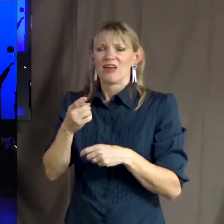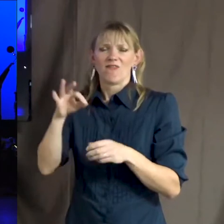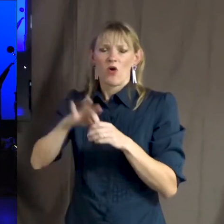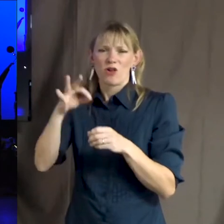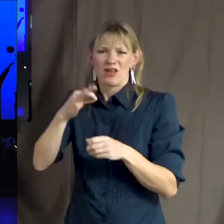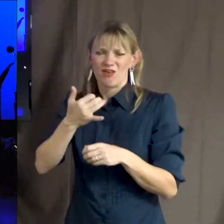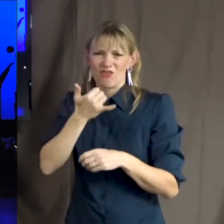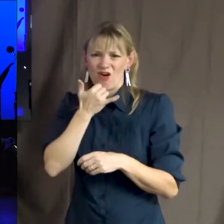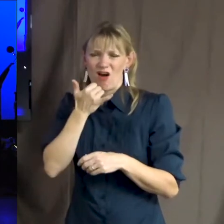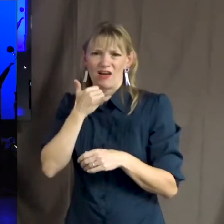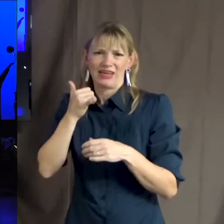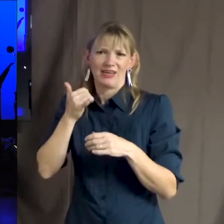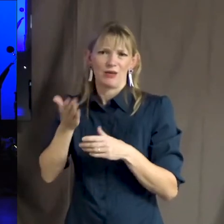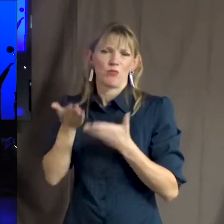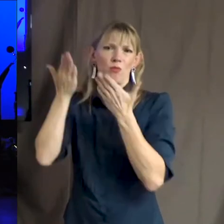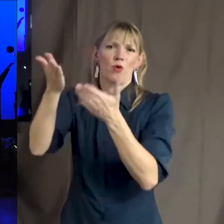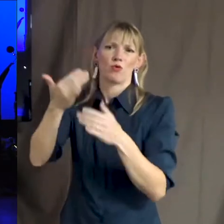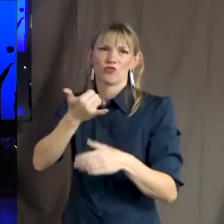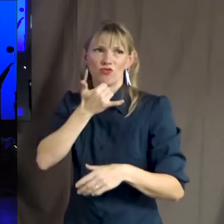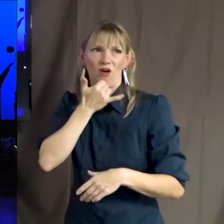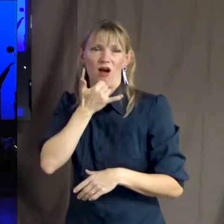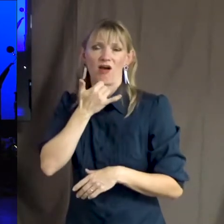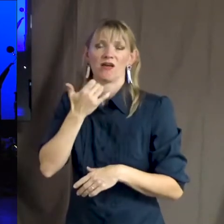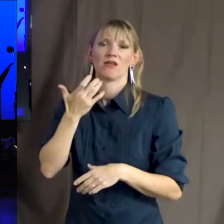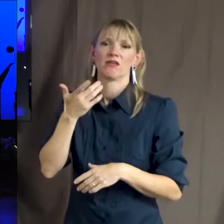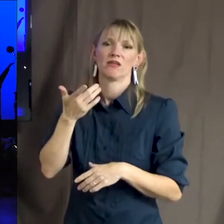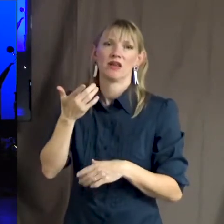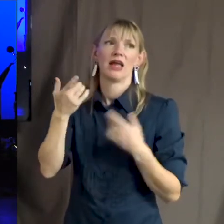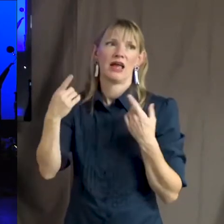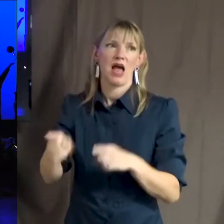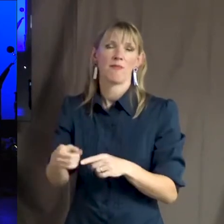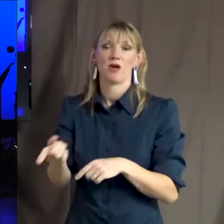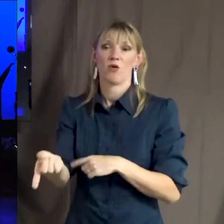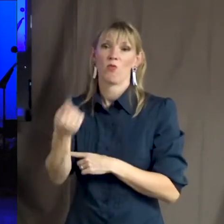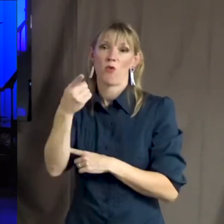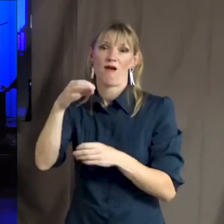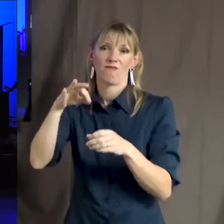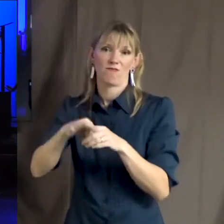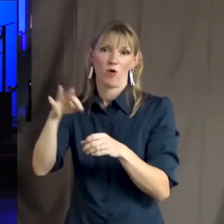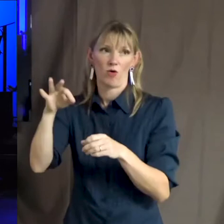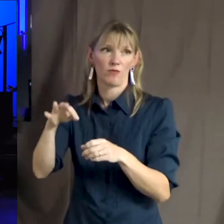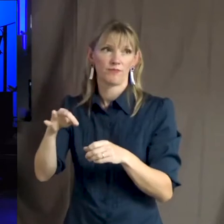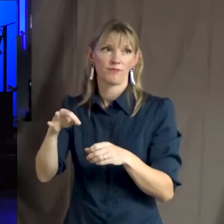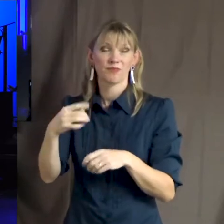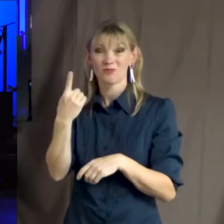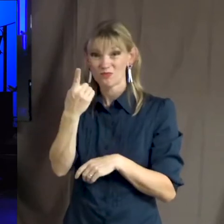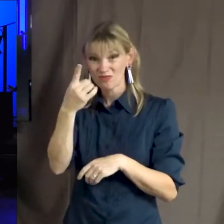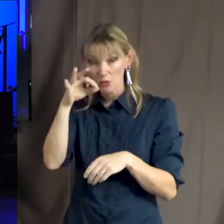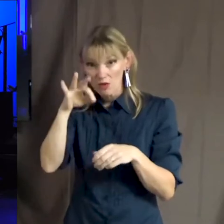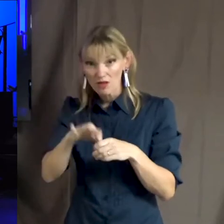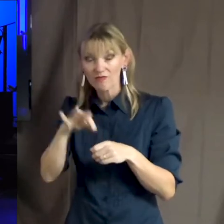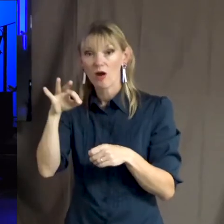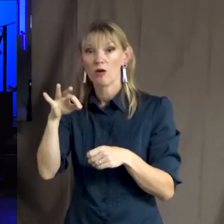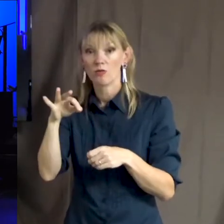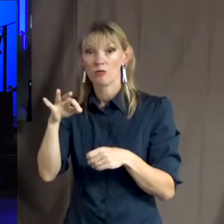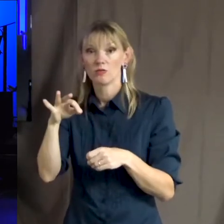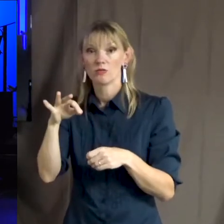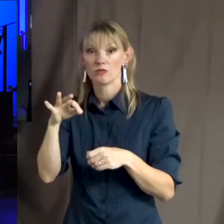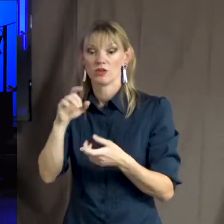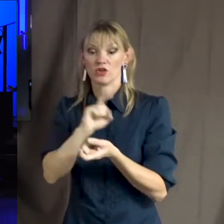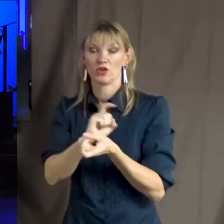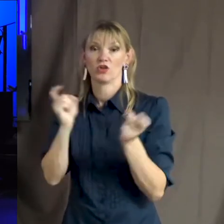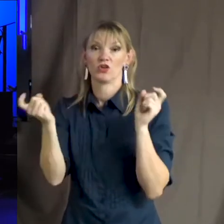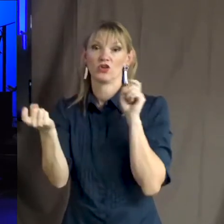vote, and I will be a little overdramatic here, one vote perhaps changed